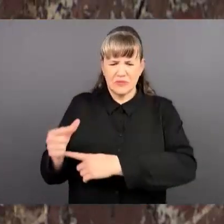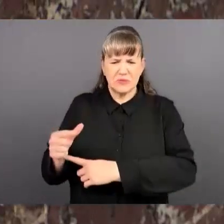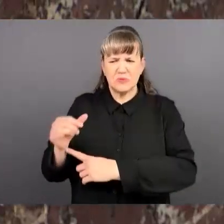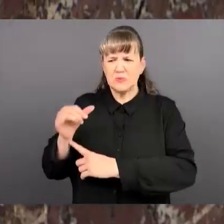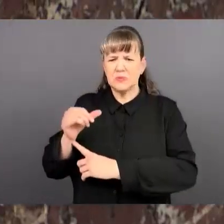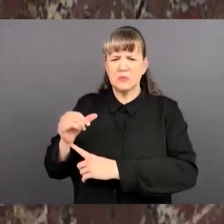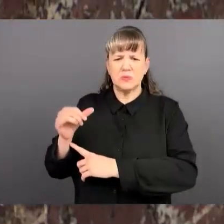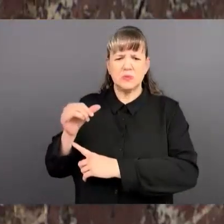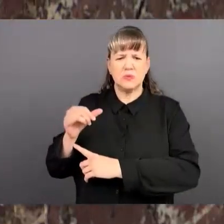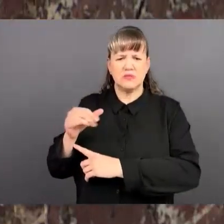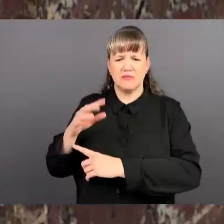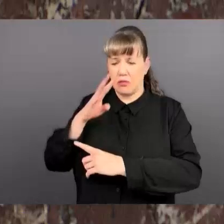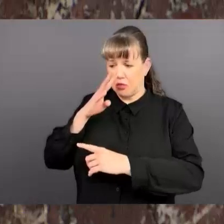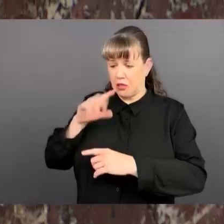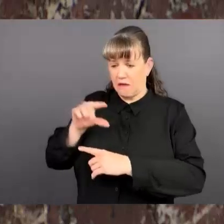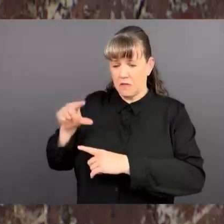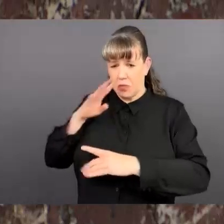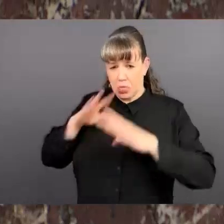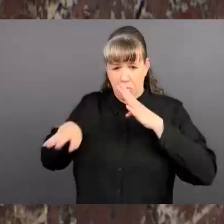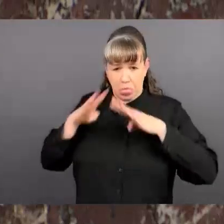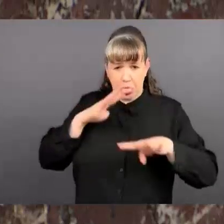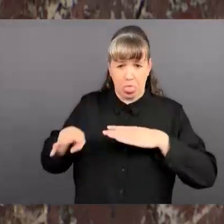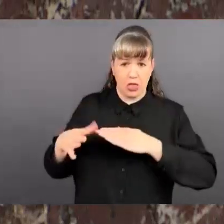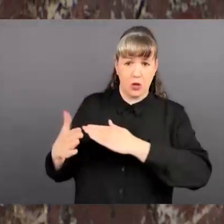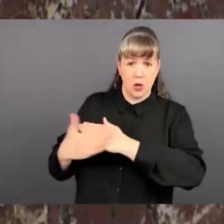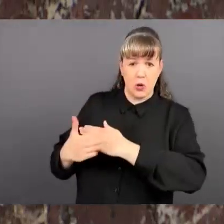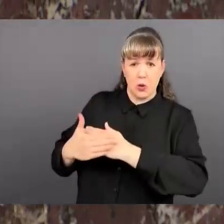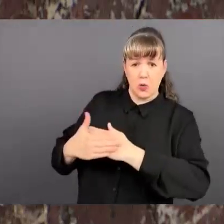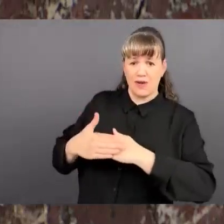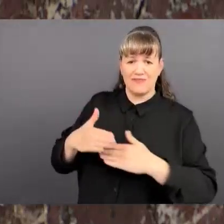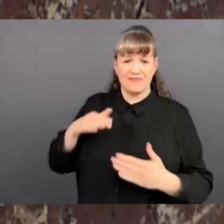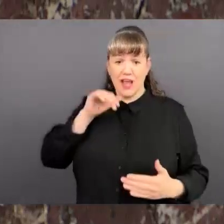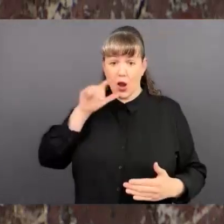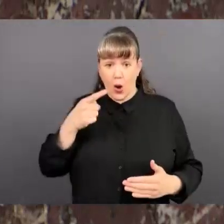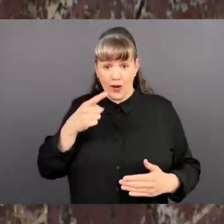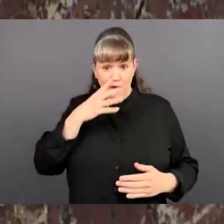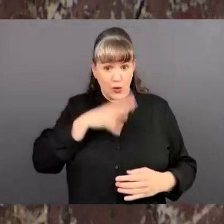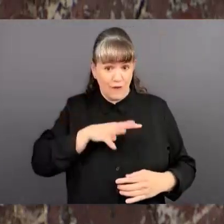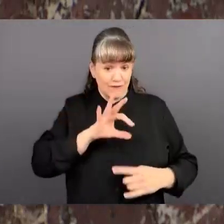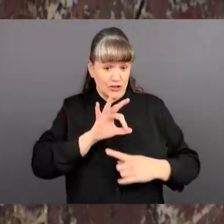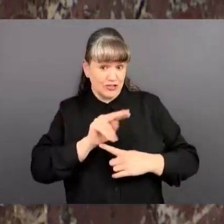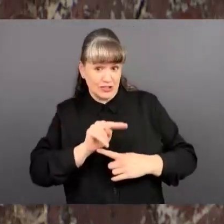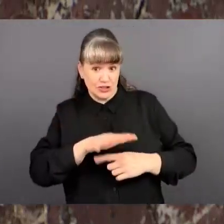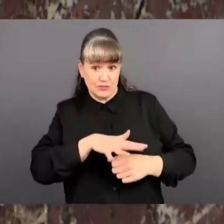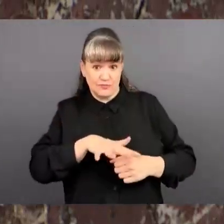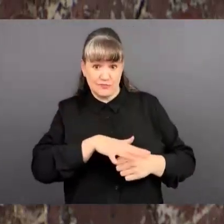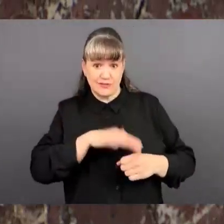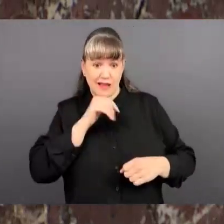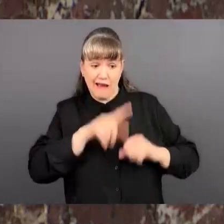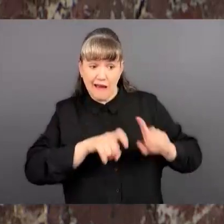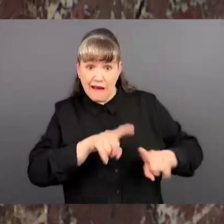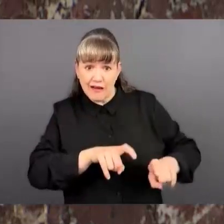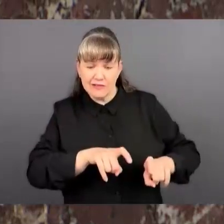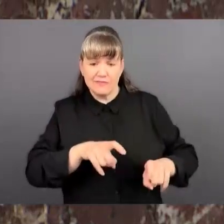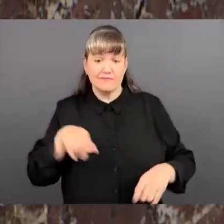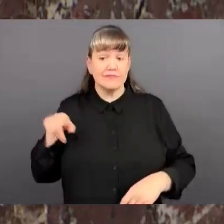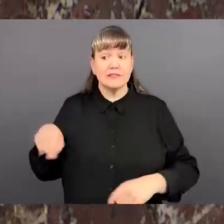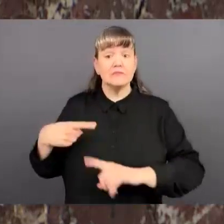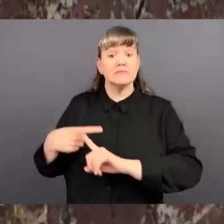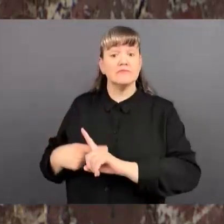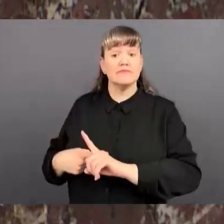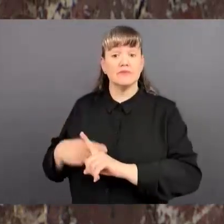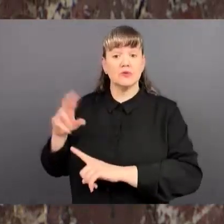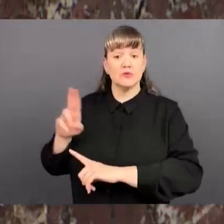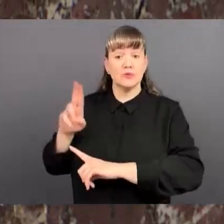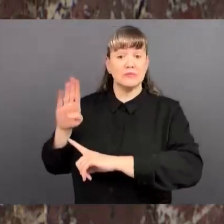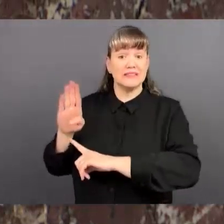its failure to consult First Nations. This month alone, the UBCM and local governments have said they were not consulted